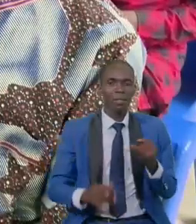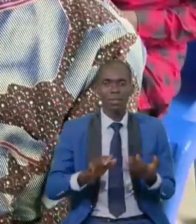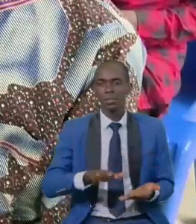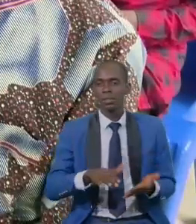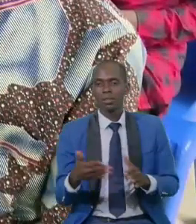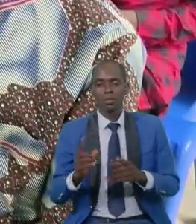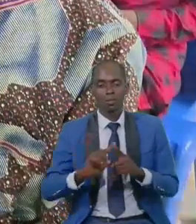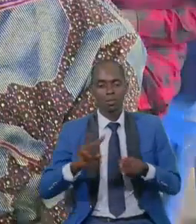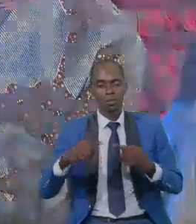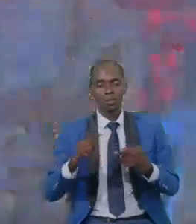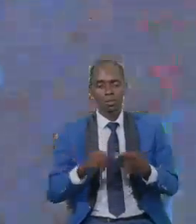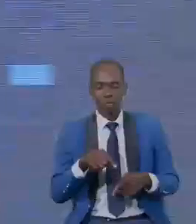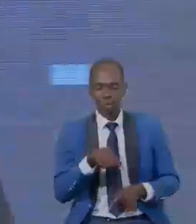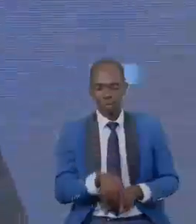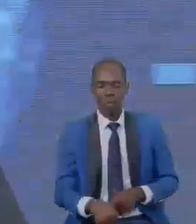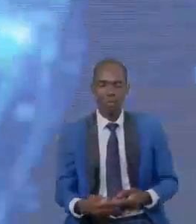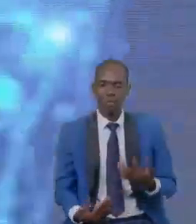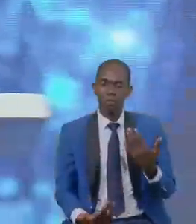to hell.